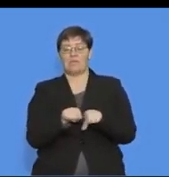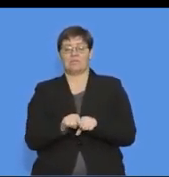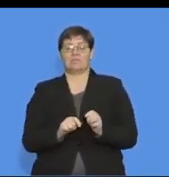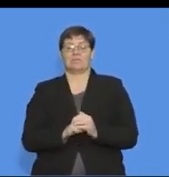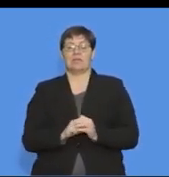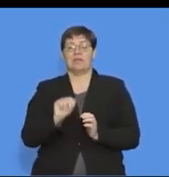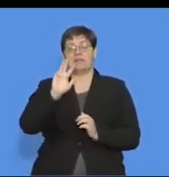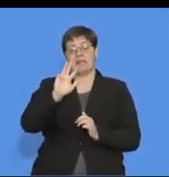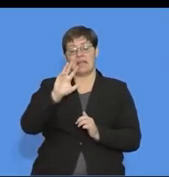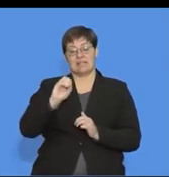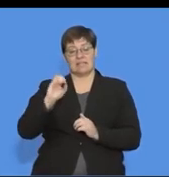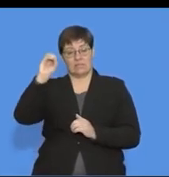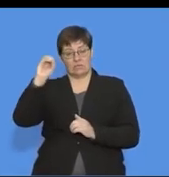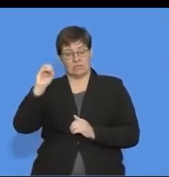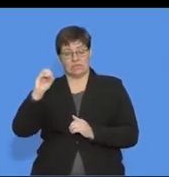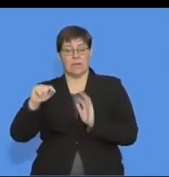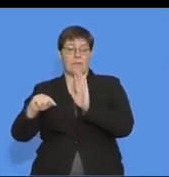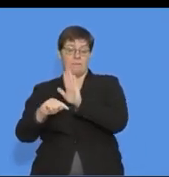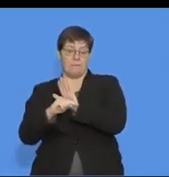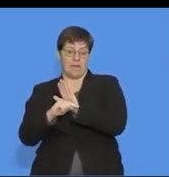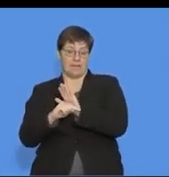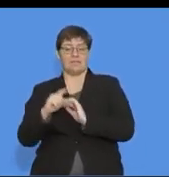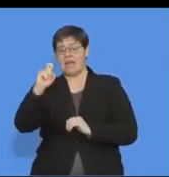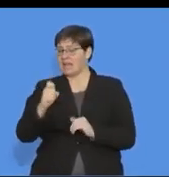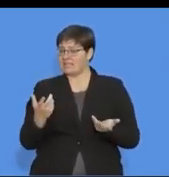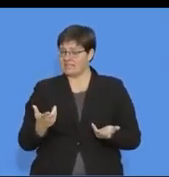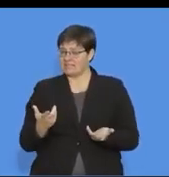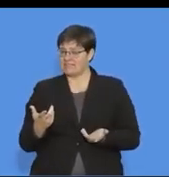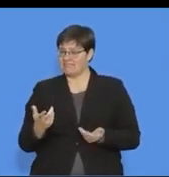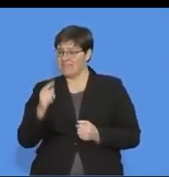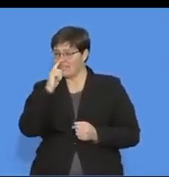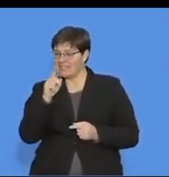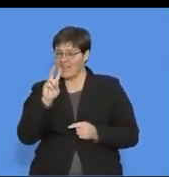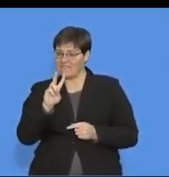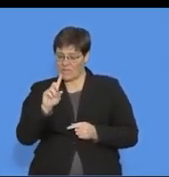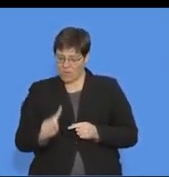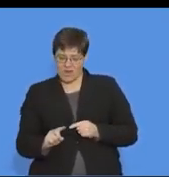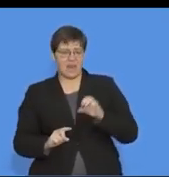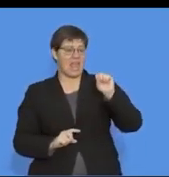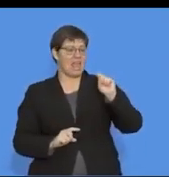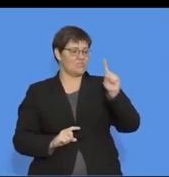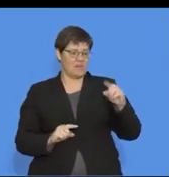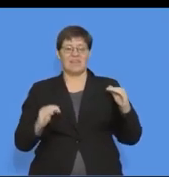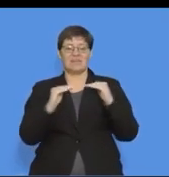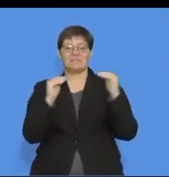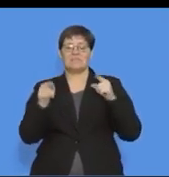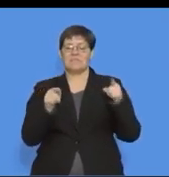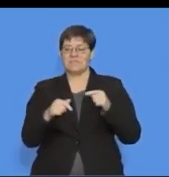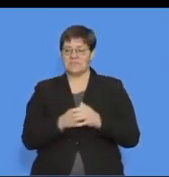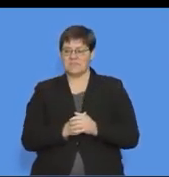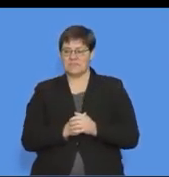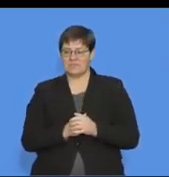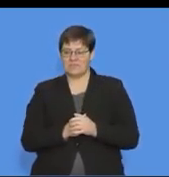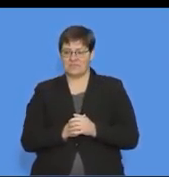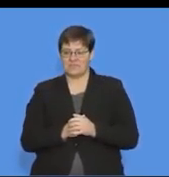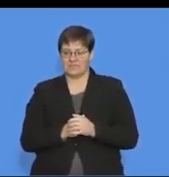equals to 90 degrees minus x. So do you see, now I've proven what I told you that they are actually